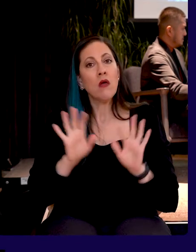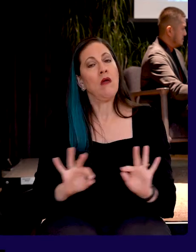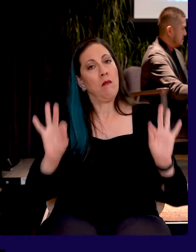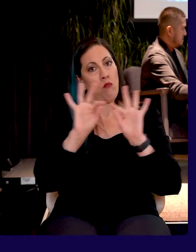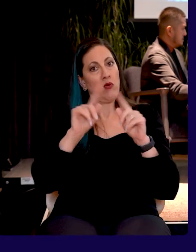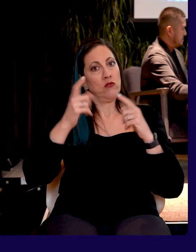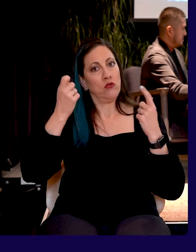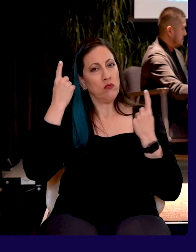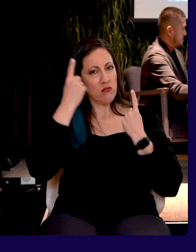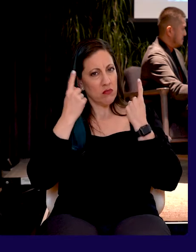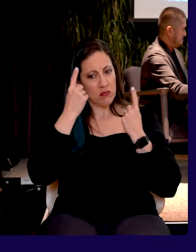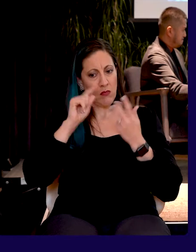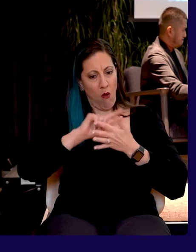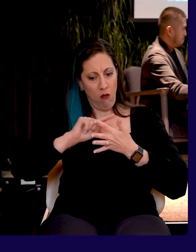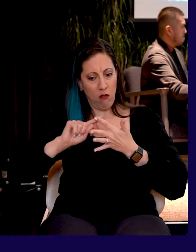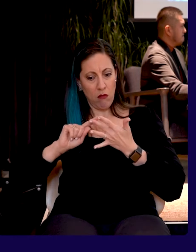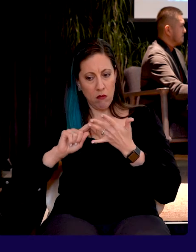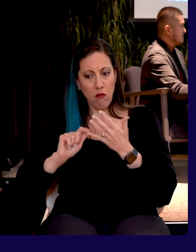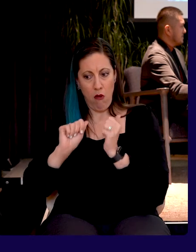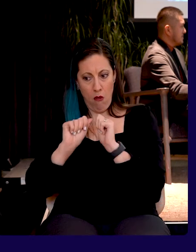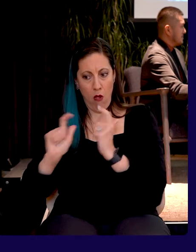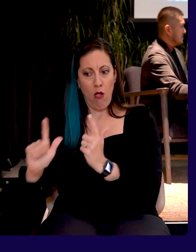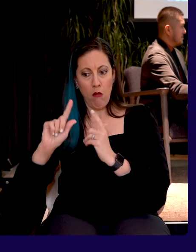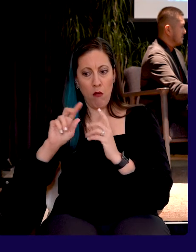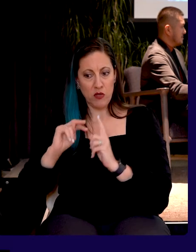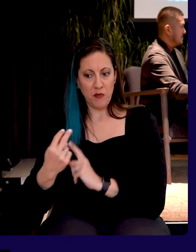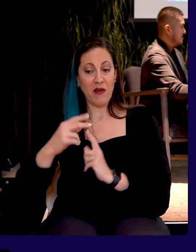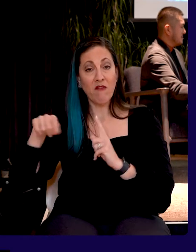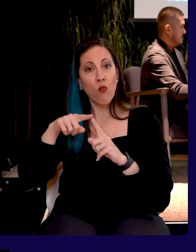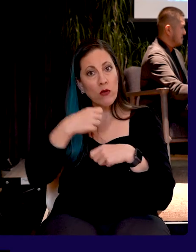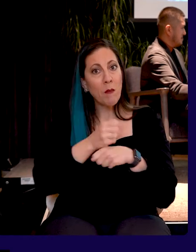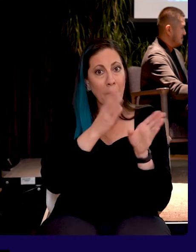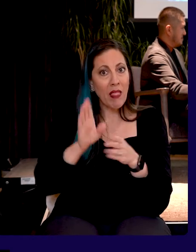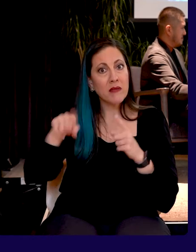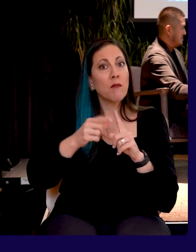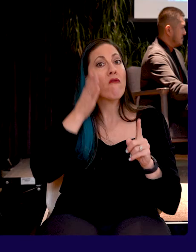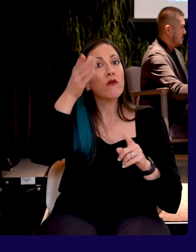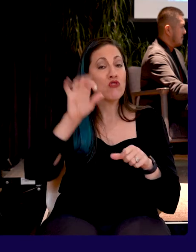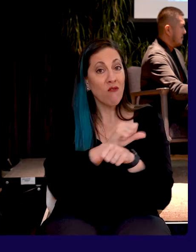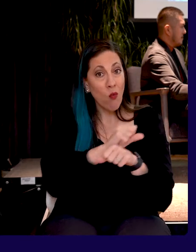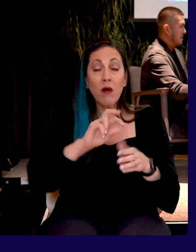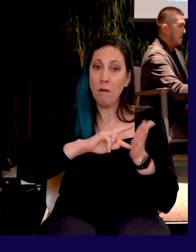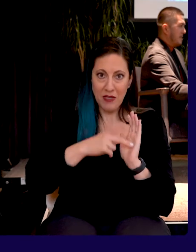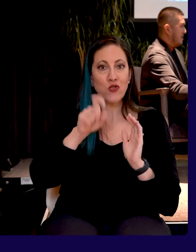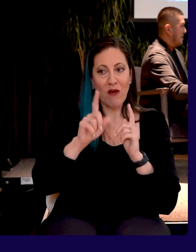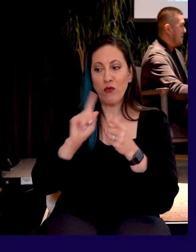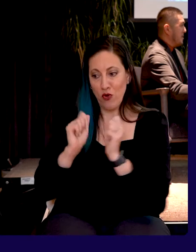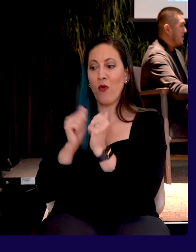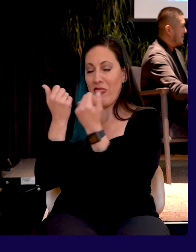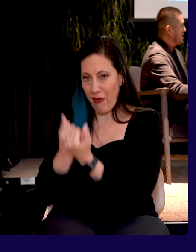really consider those people when you're making your future of work plans, and you can't do that unless you make sure that you're talking to the right people.